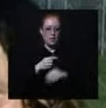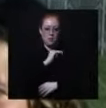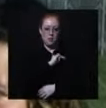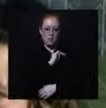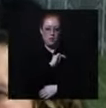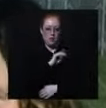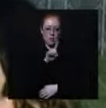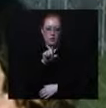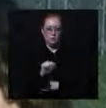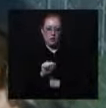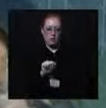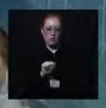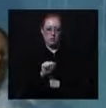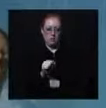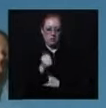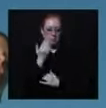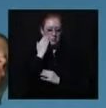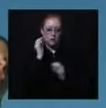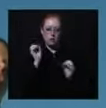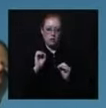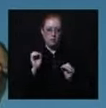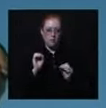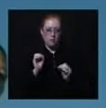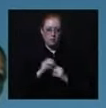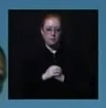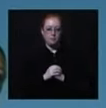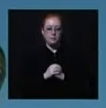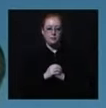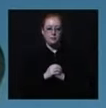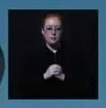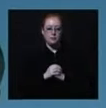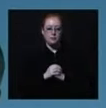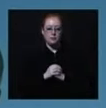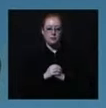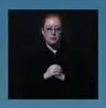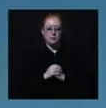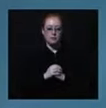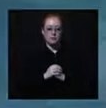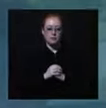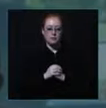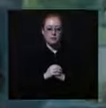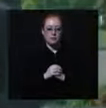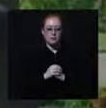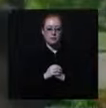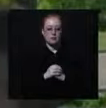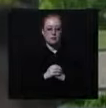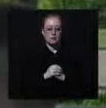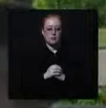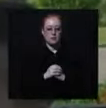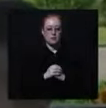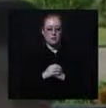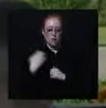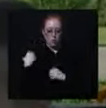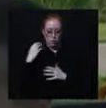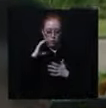Matthew's disabilities or anything regarding any of that, and so at that time